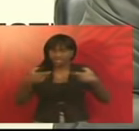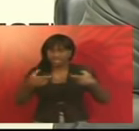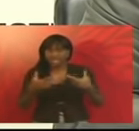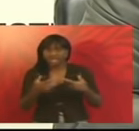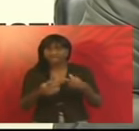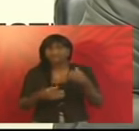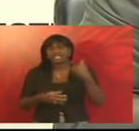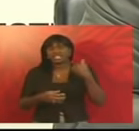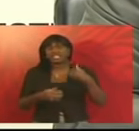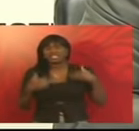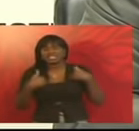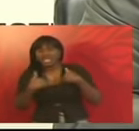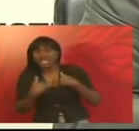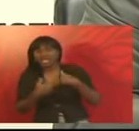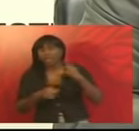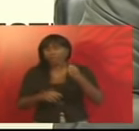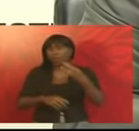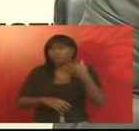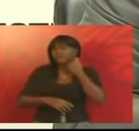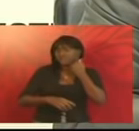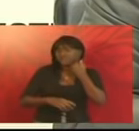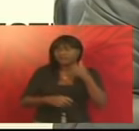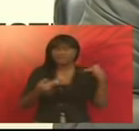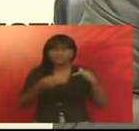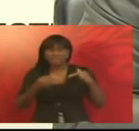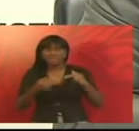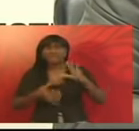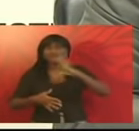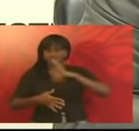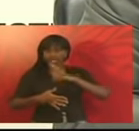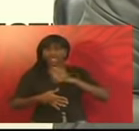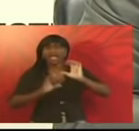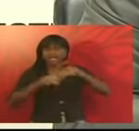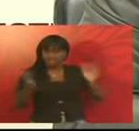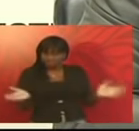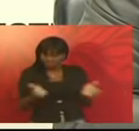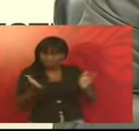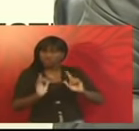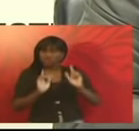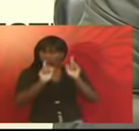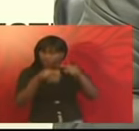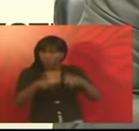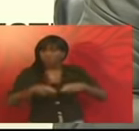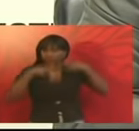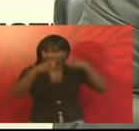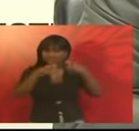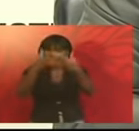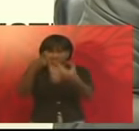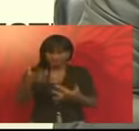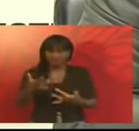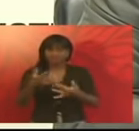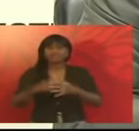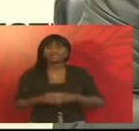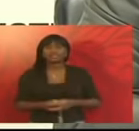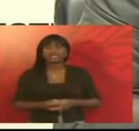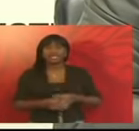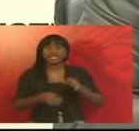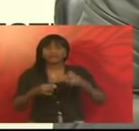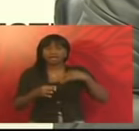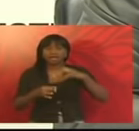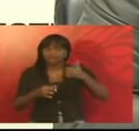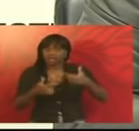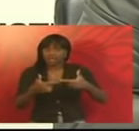fatigue or the body pain or fever or anything like that, then you are encouraged to go ahead and continue with your blood donations. Or if you're having any of those side